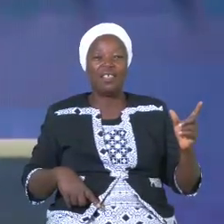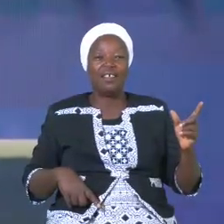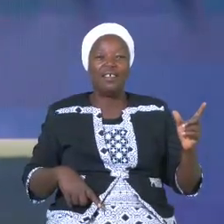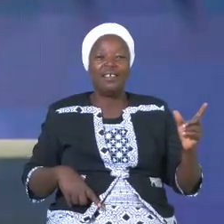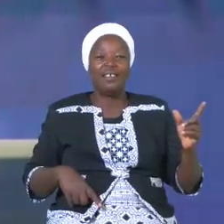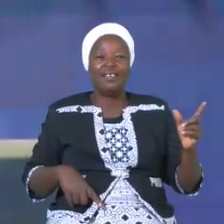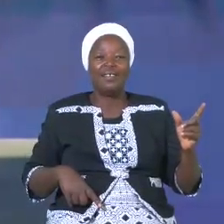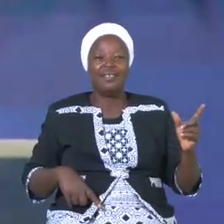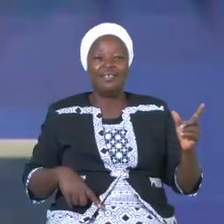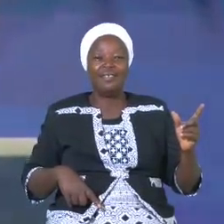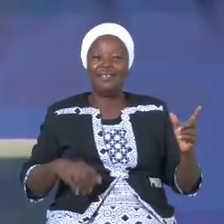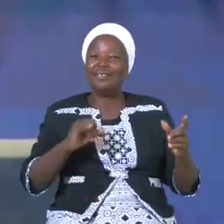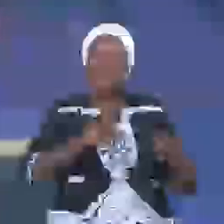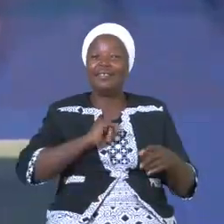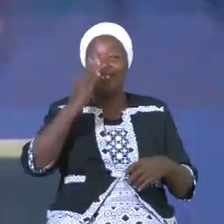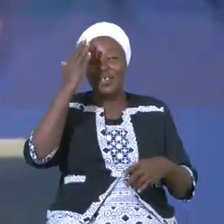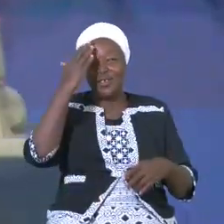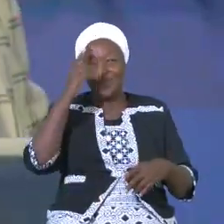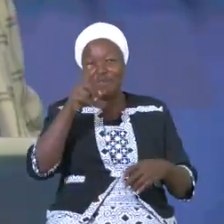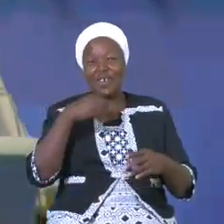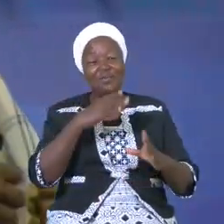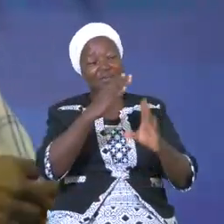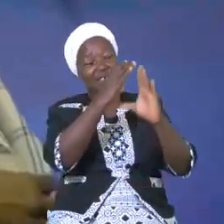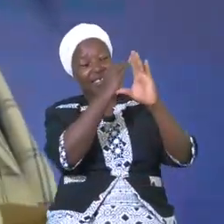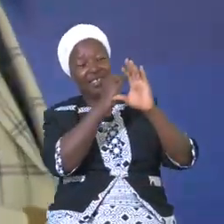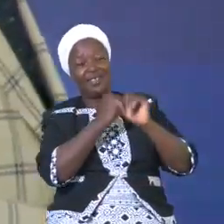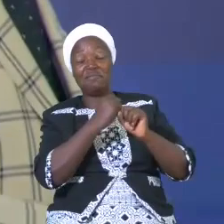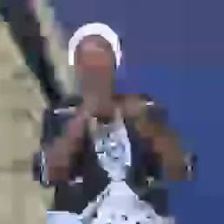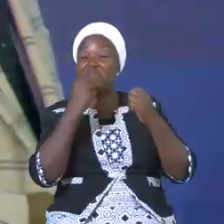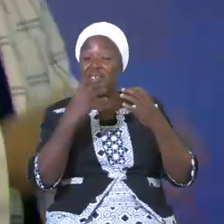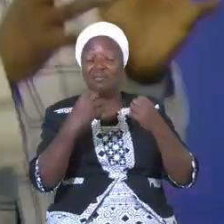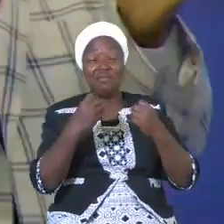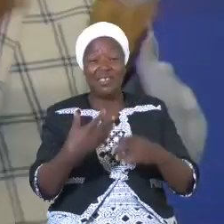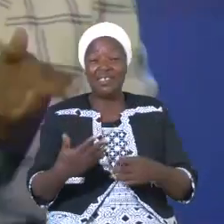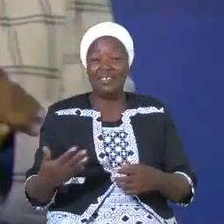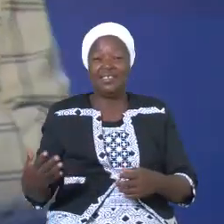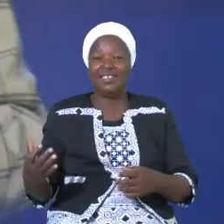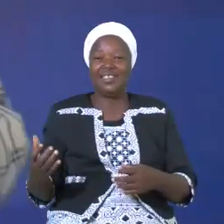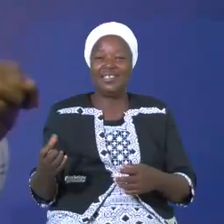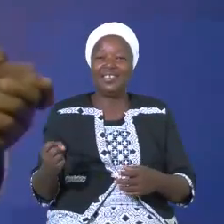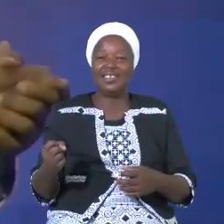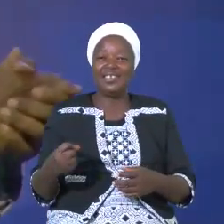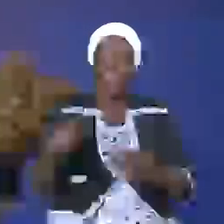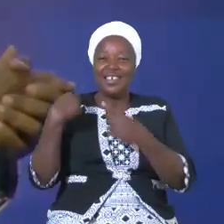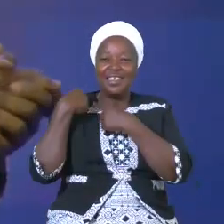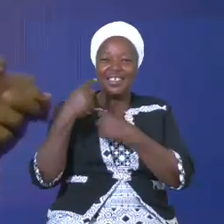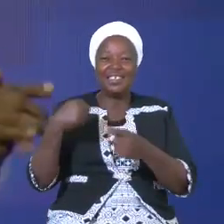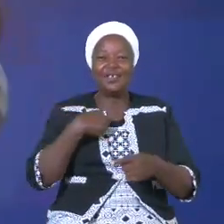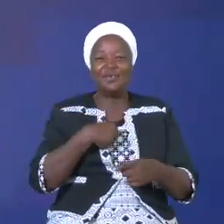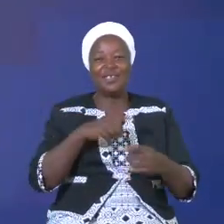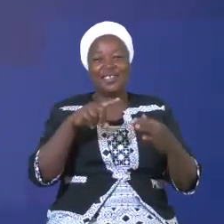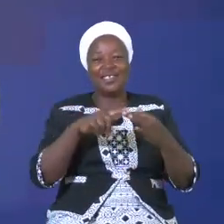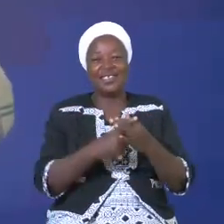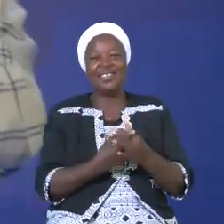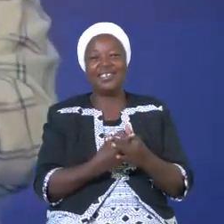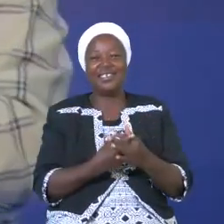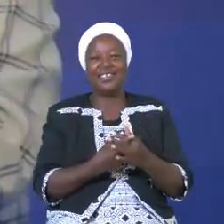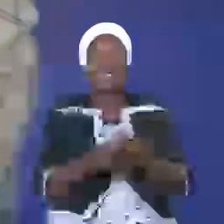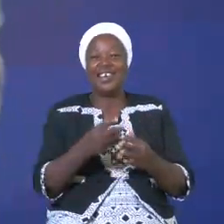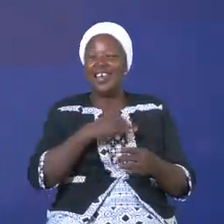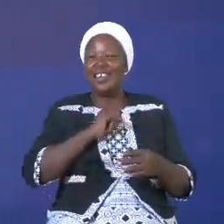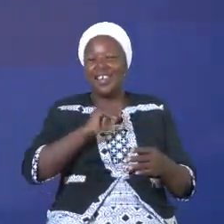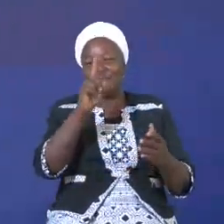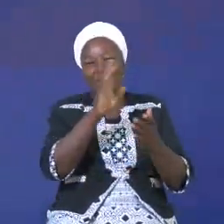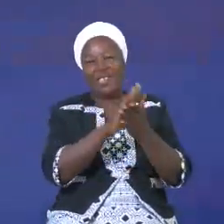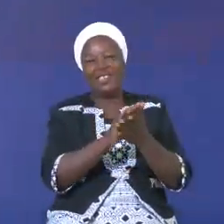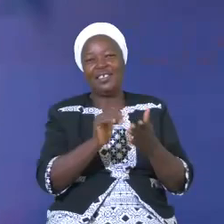i know that you have received quite a lot since we started and i believe